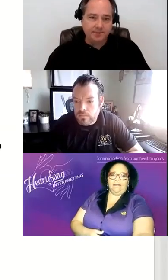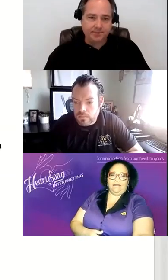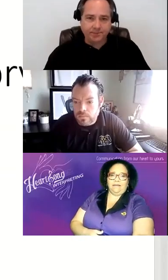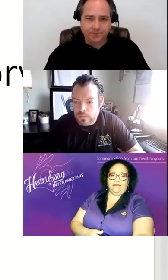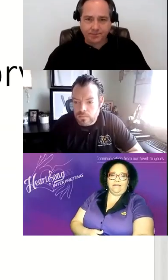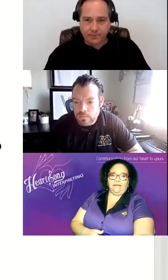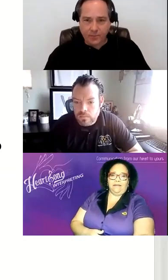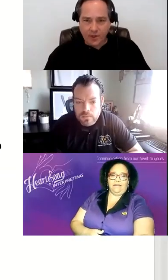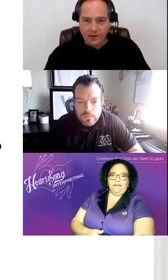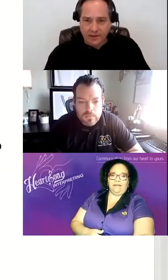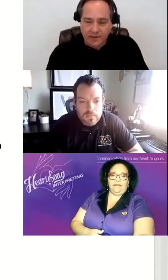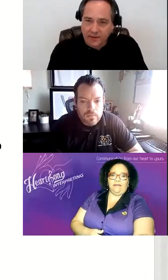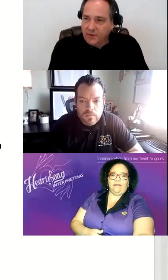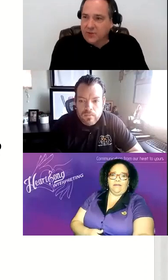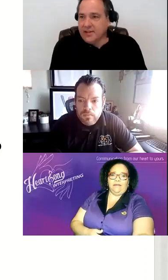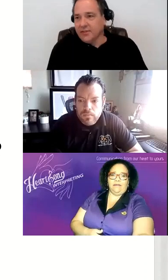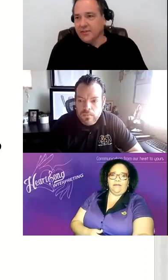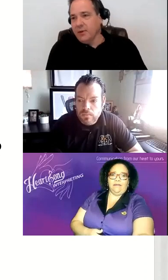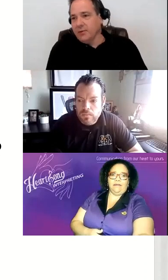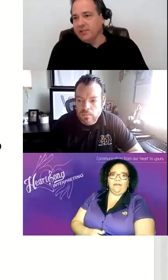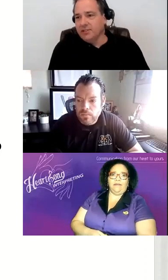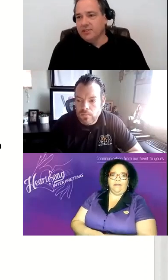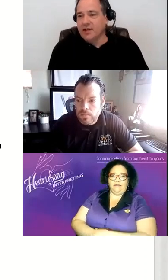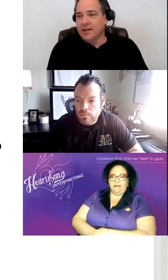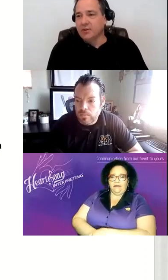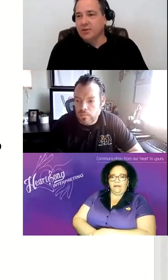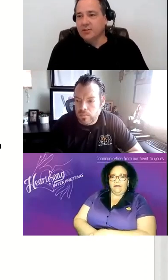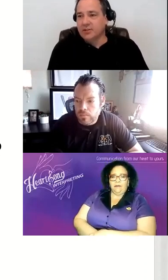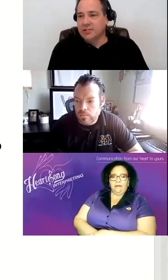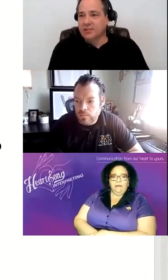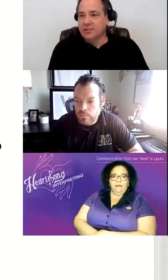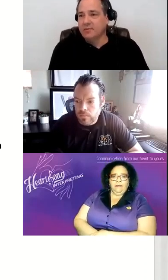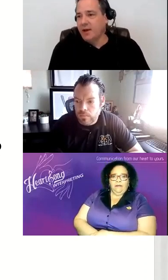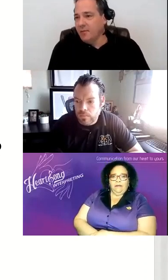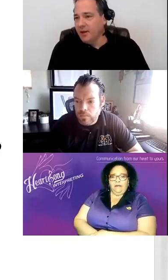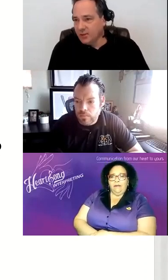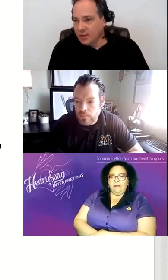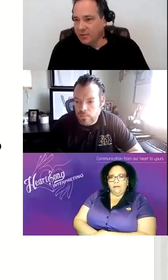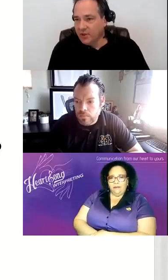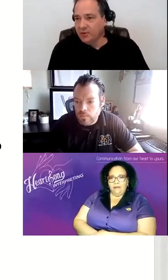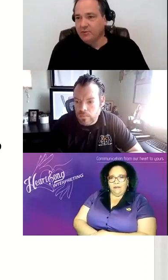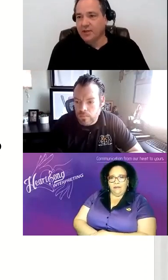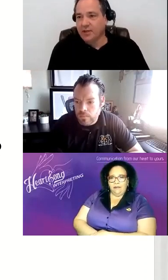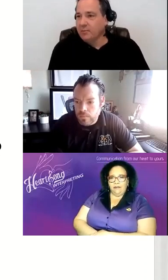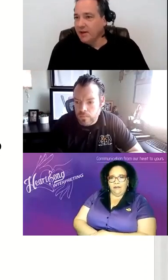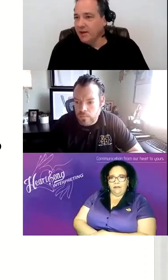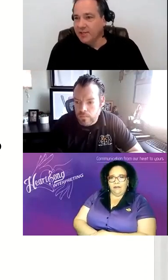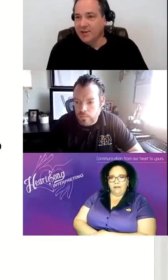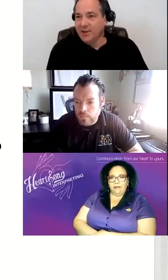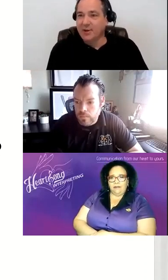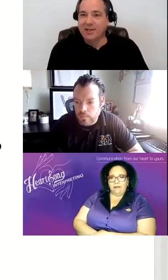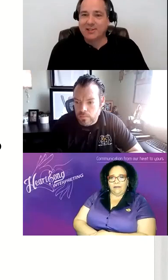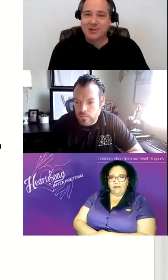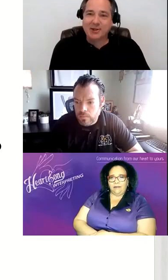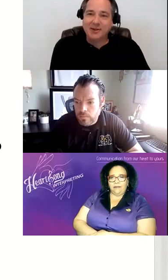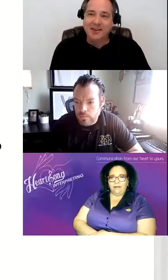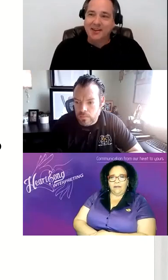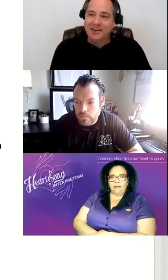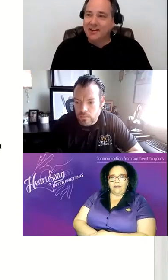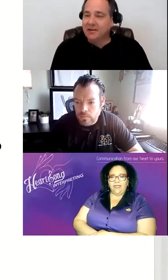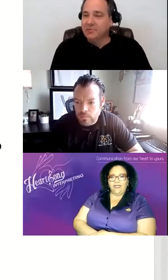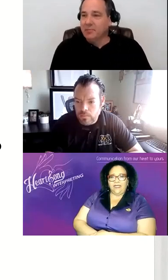Um, the first thing I thought we would do is just kind of introduce ourselves. I may know some of you, we may know each other, I'm not